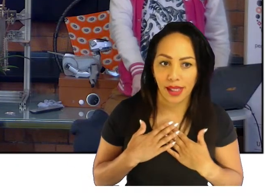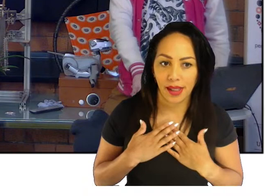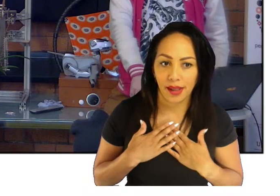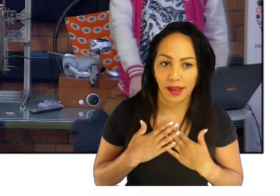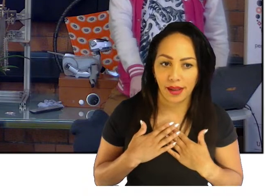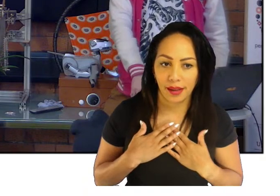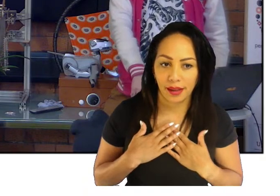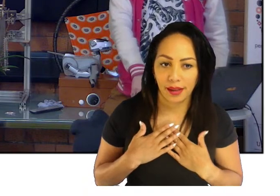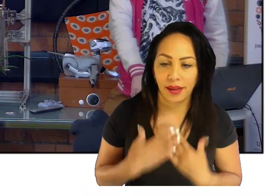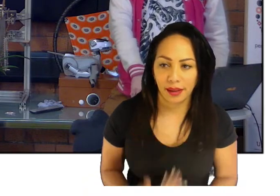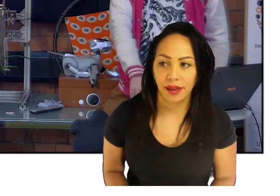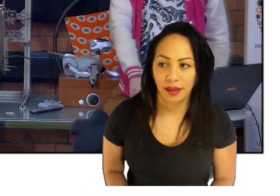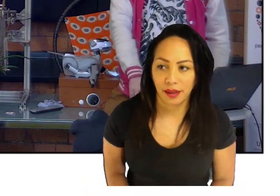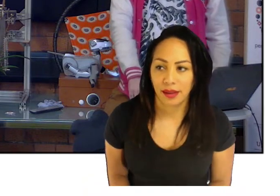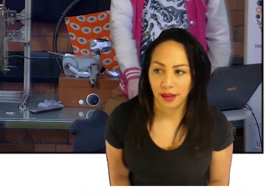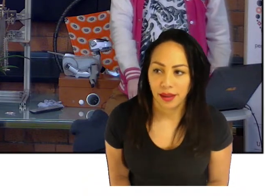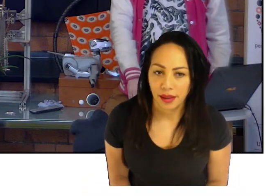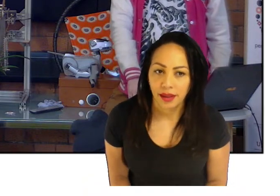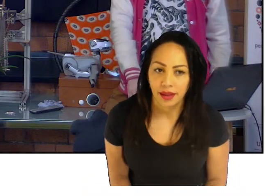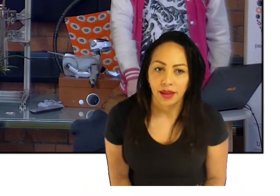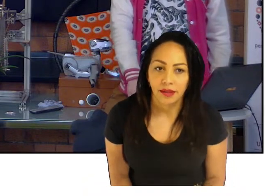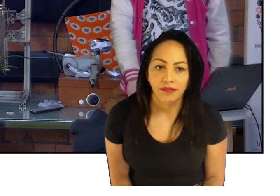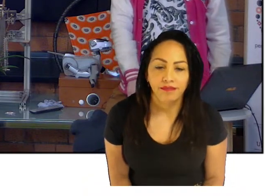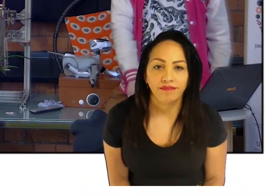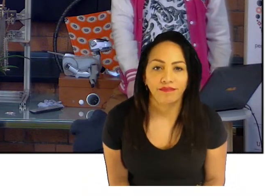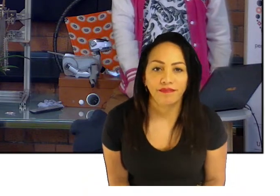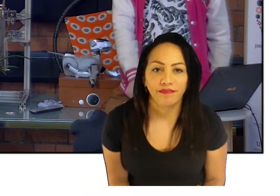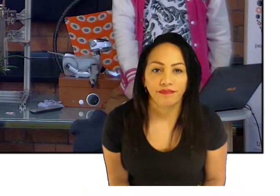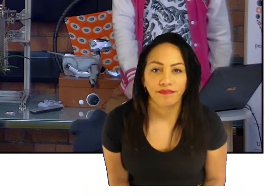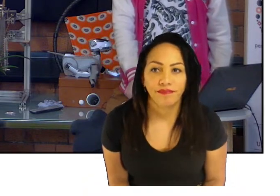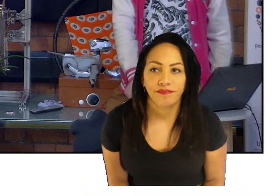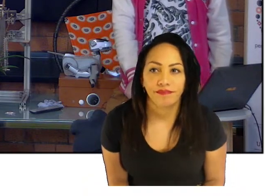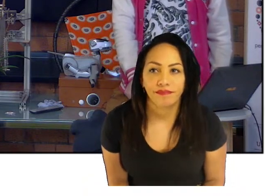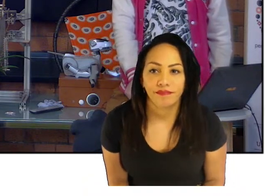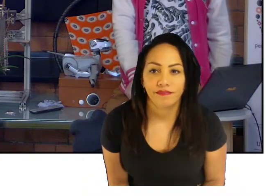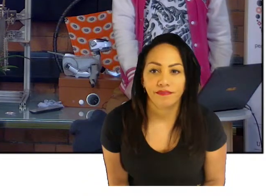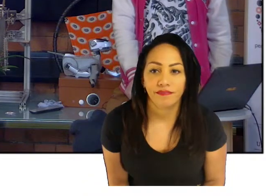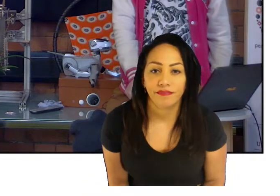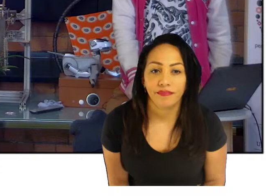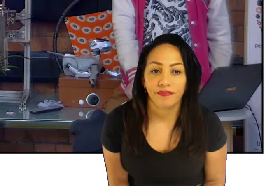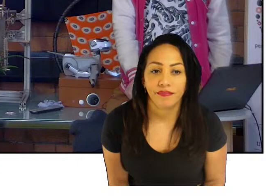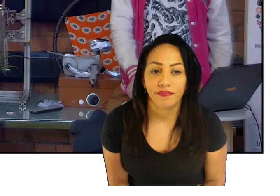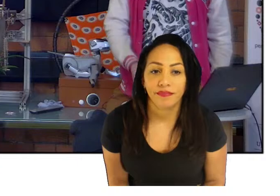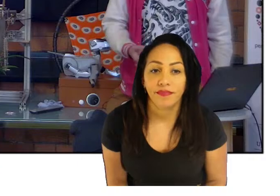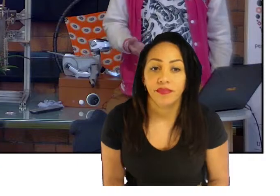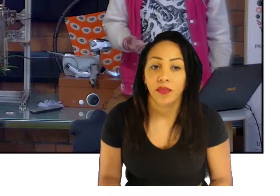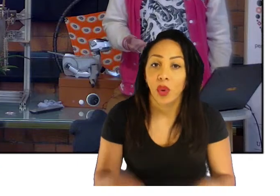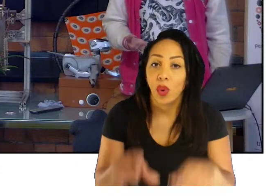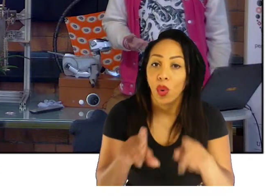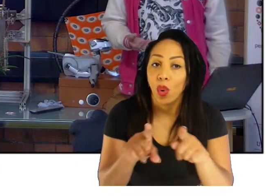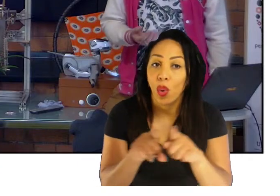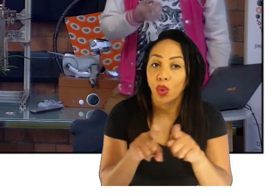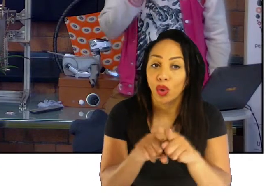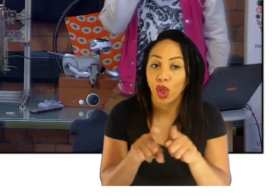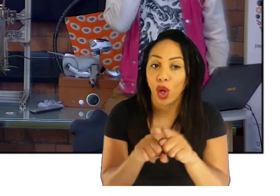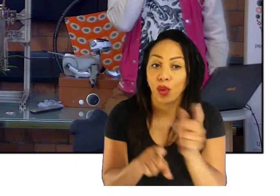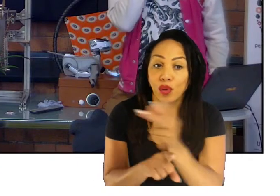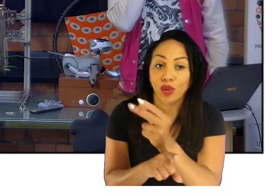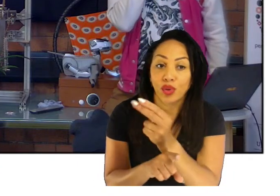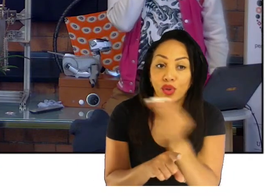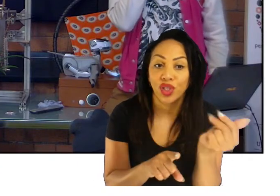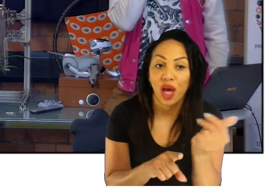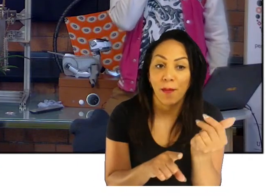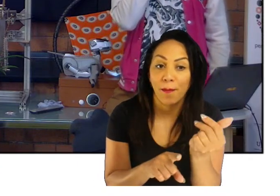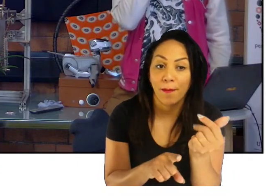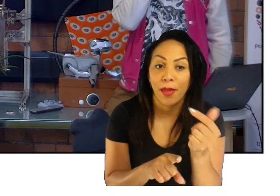in some of them I've actually asked for a clause to go in the contract, part of which says